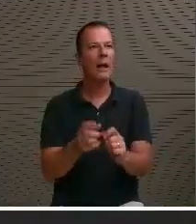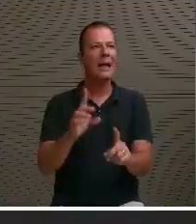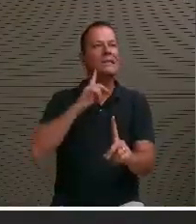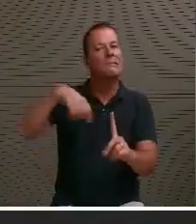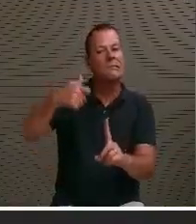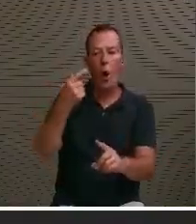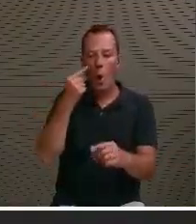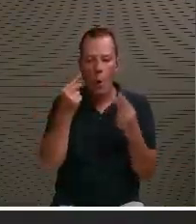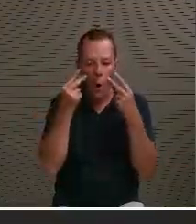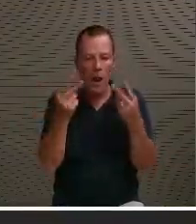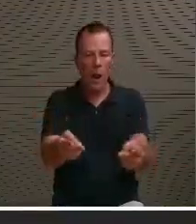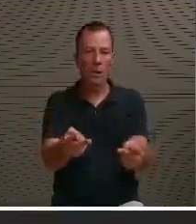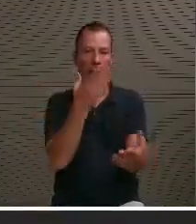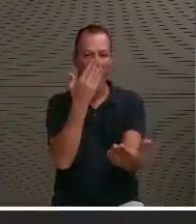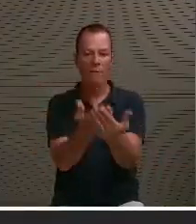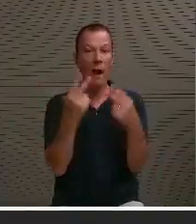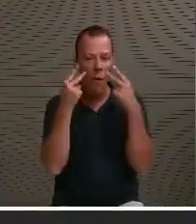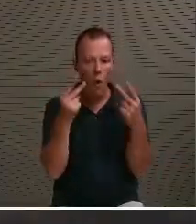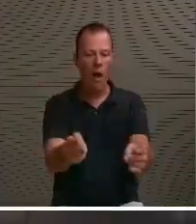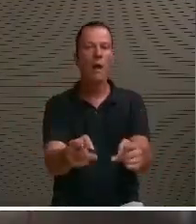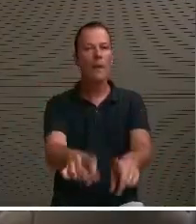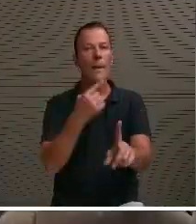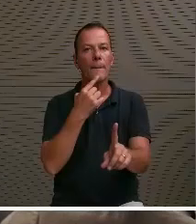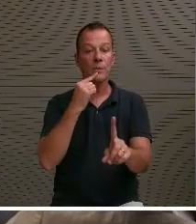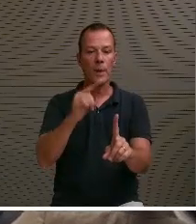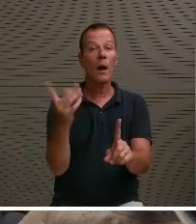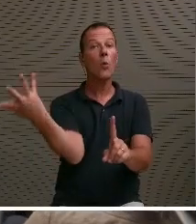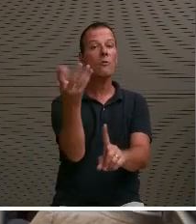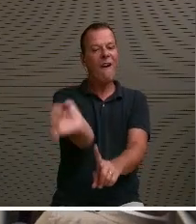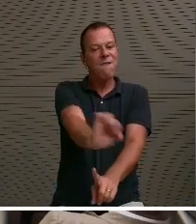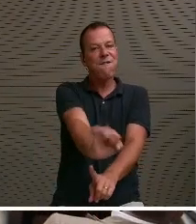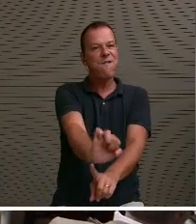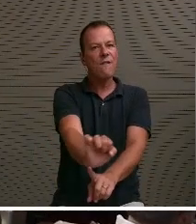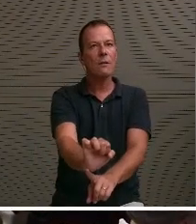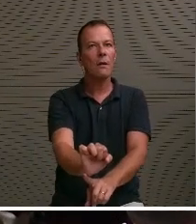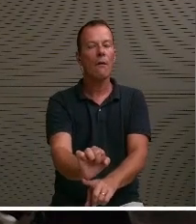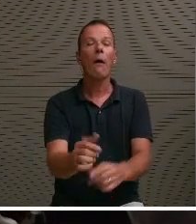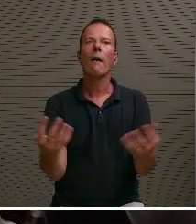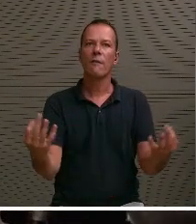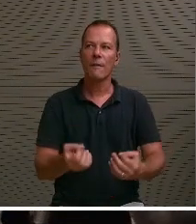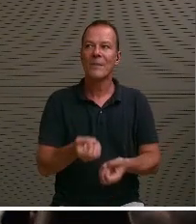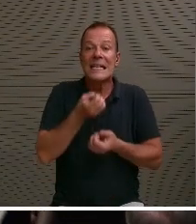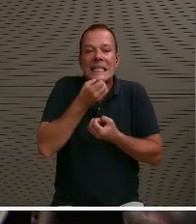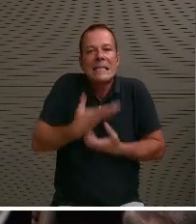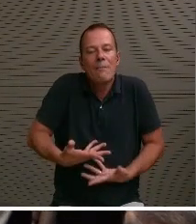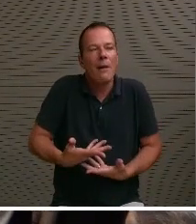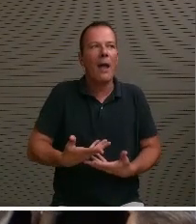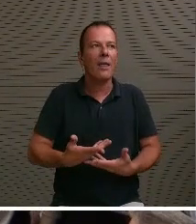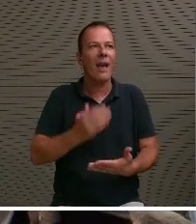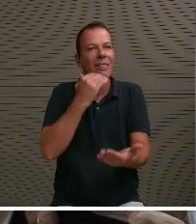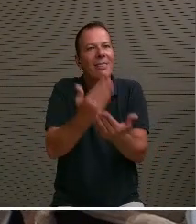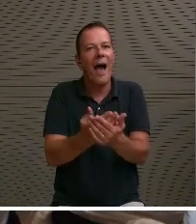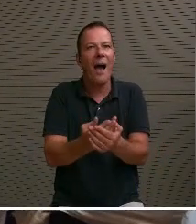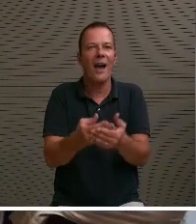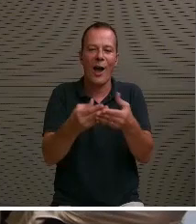to understand the other culture. That empathy is really the key to make peace and to be okay everywhere we